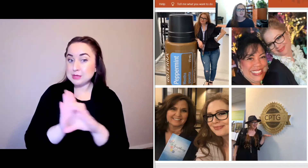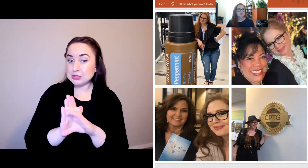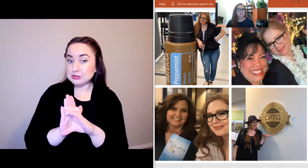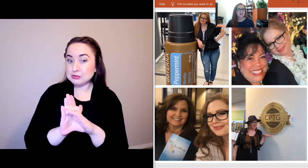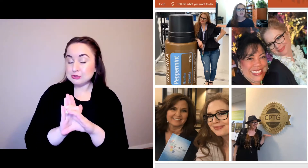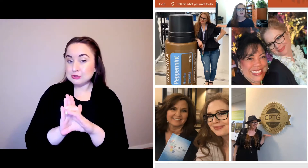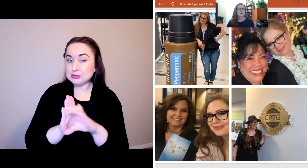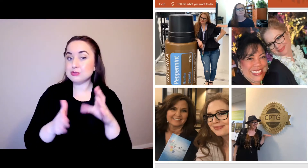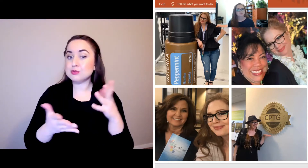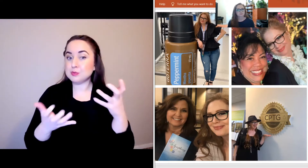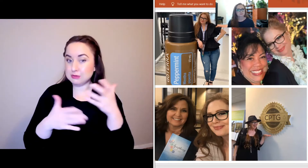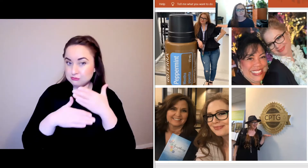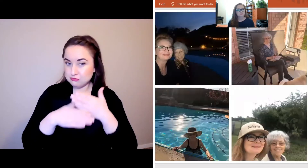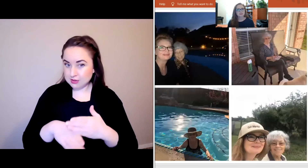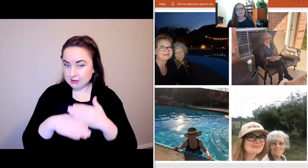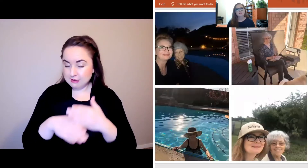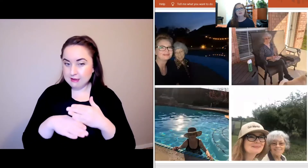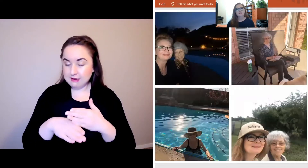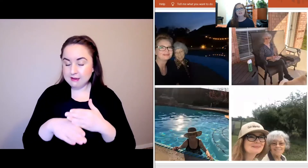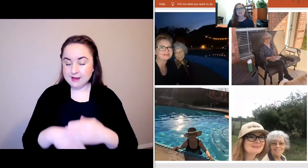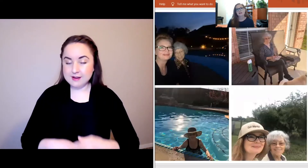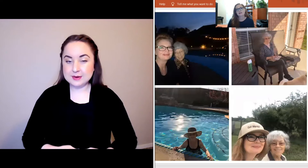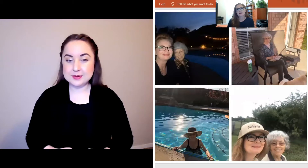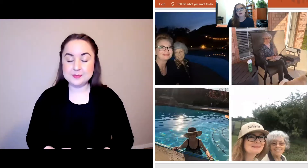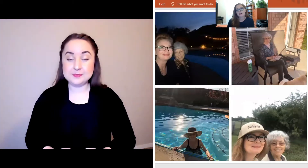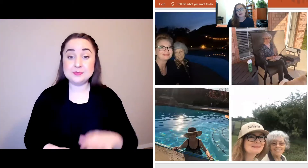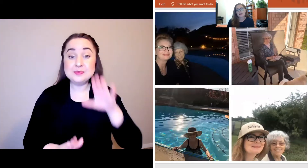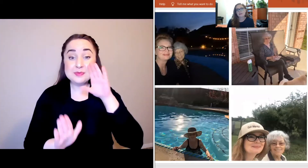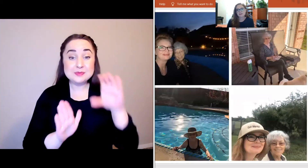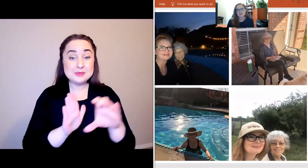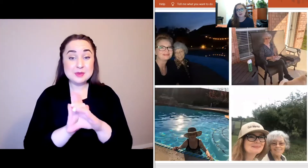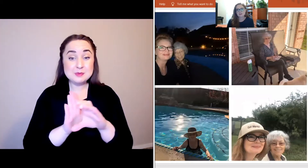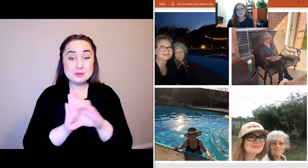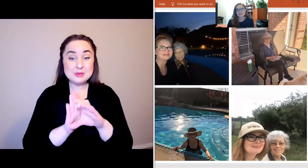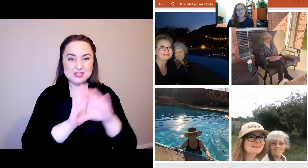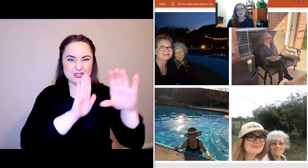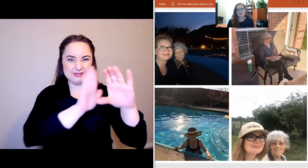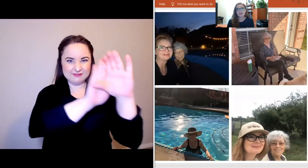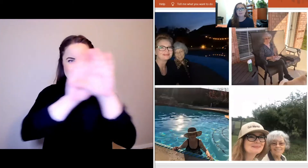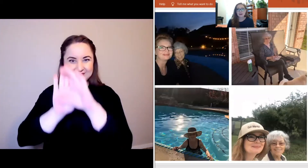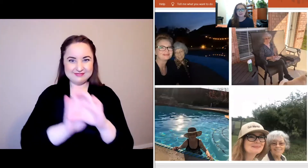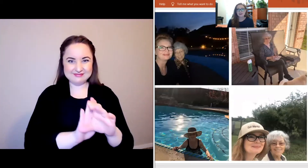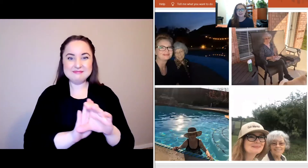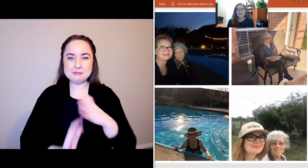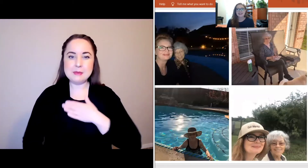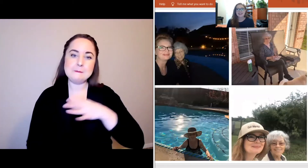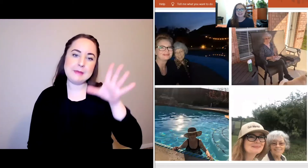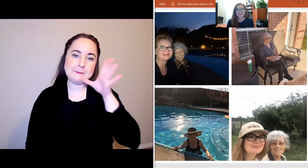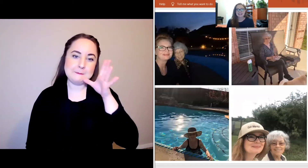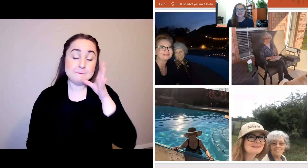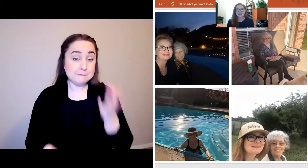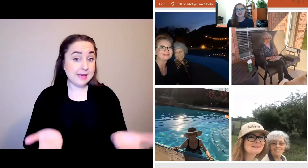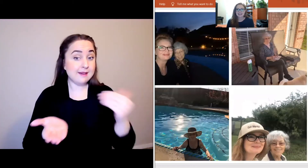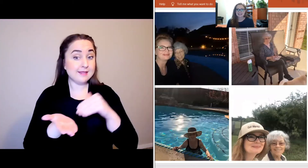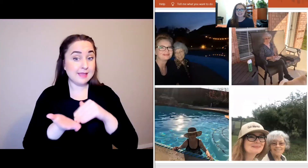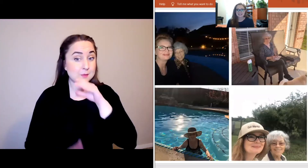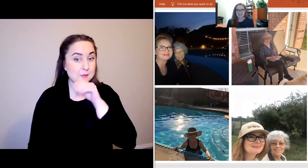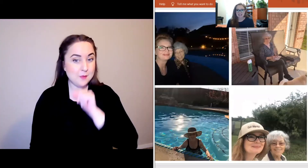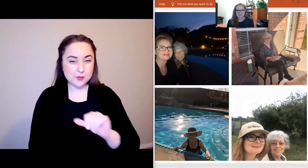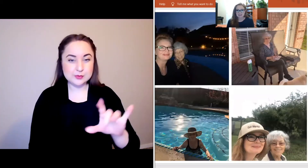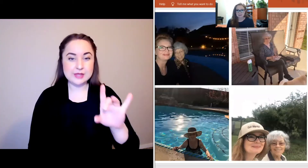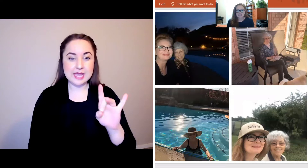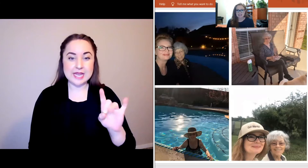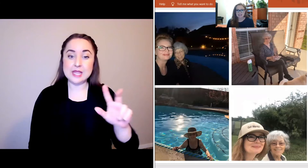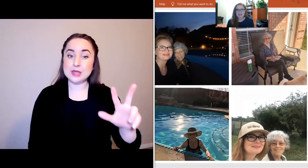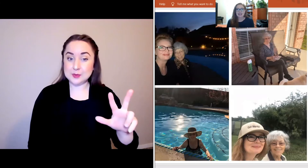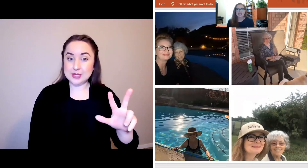pictures to share. So this is the picture I put together of my mother. Then again, she's